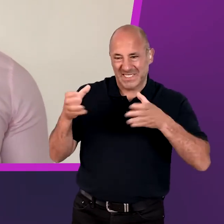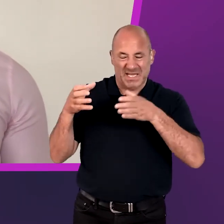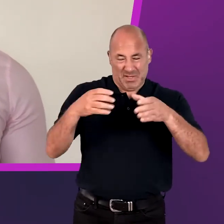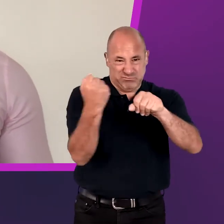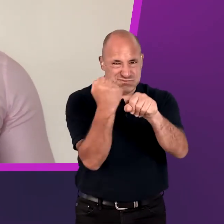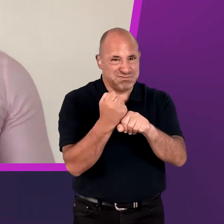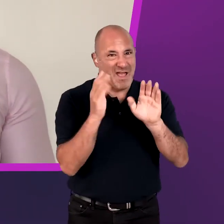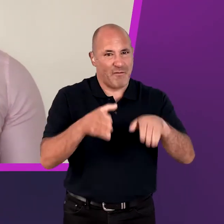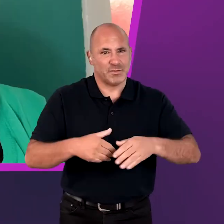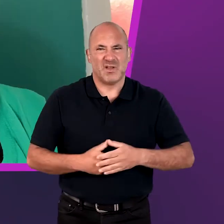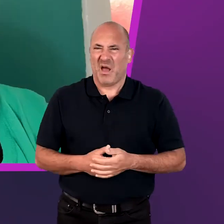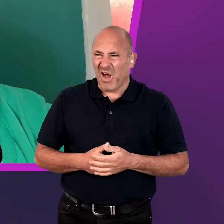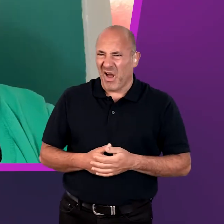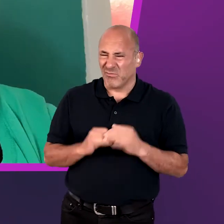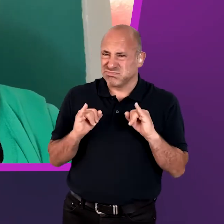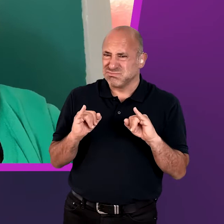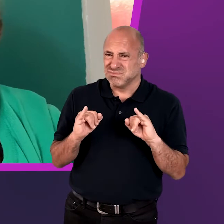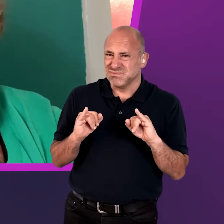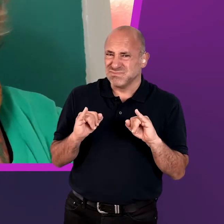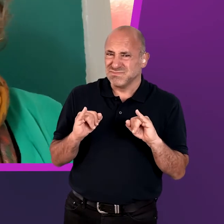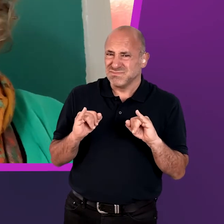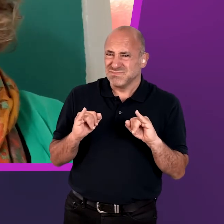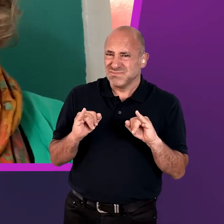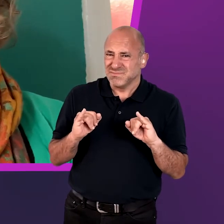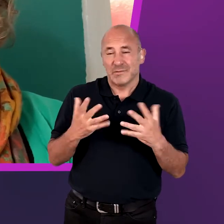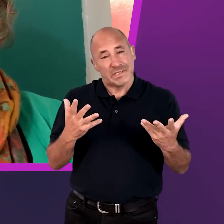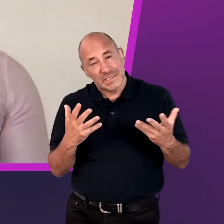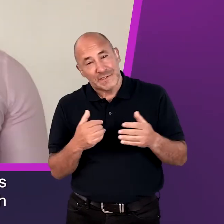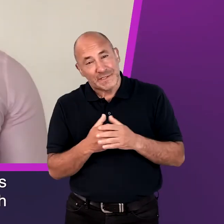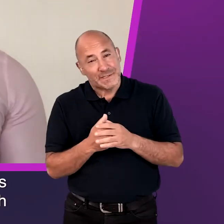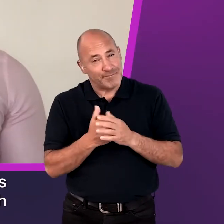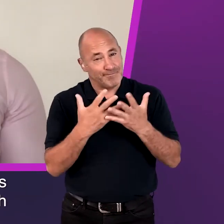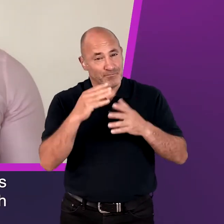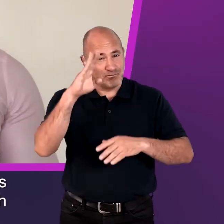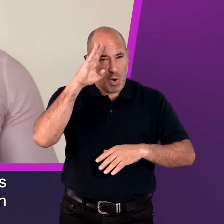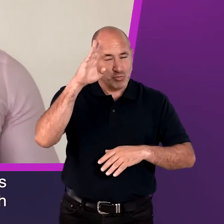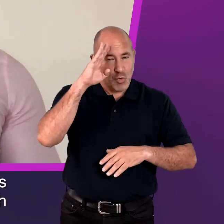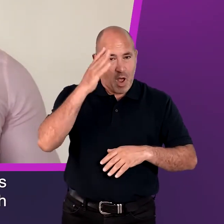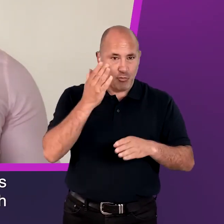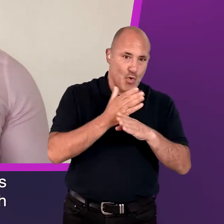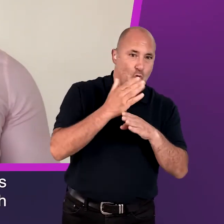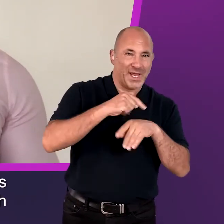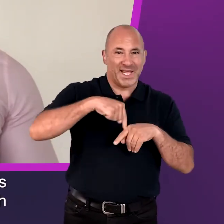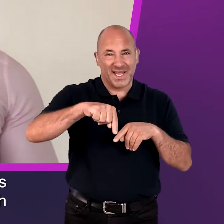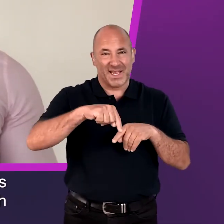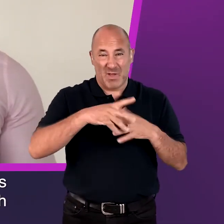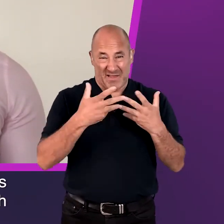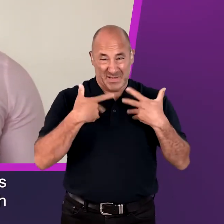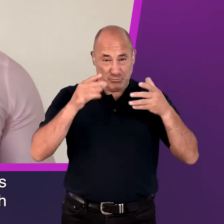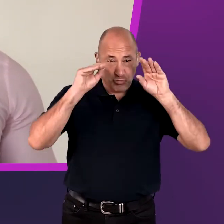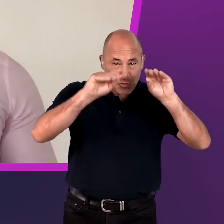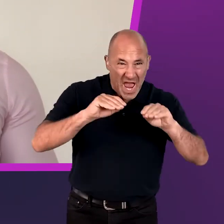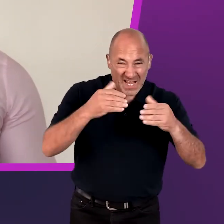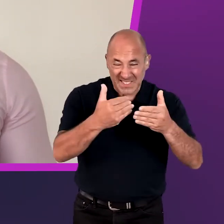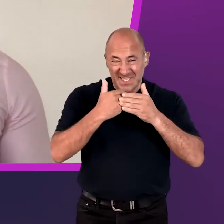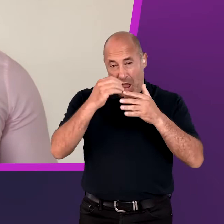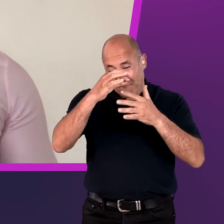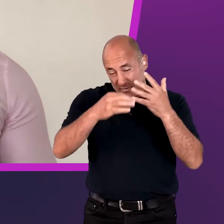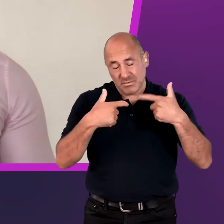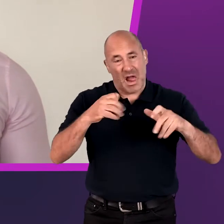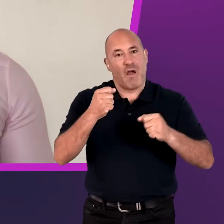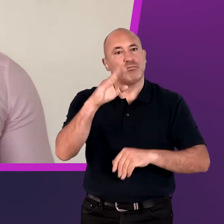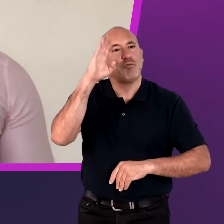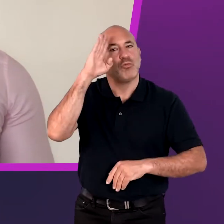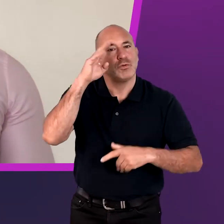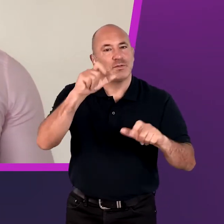team to fix it. Okay, is that really so bad? Well, there are always dangers working on the track, even with full training and